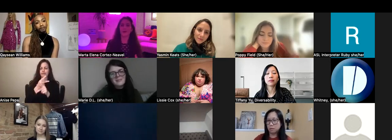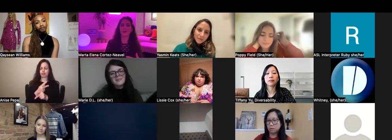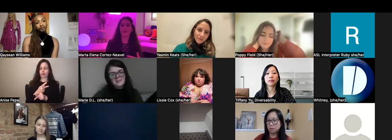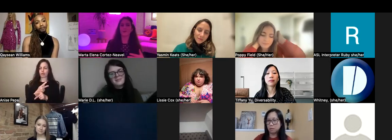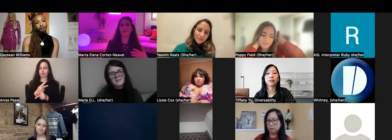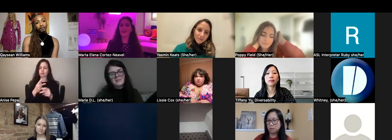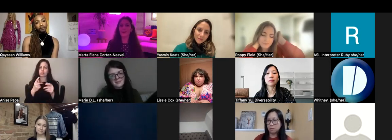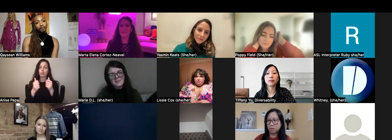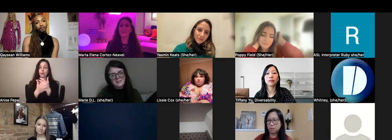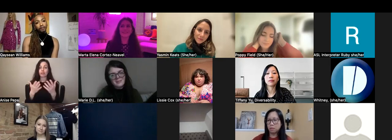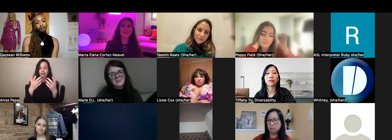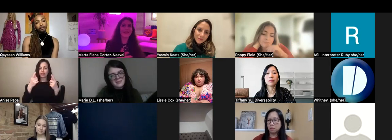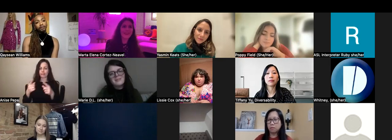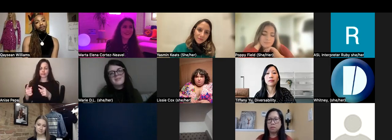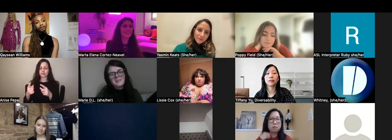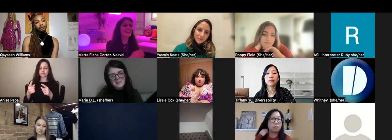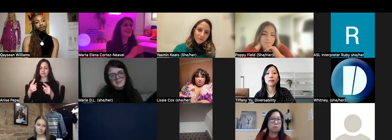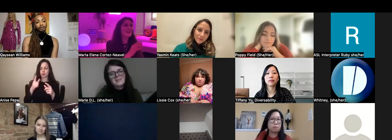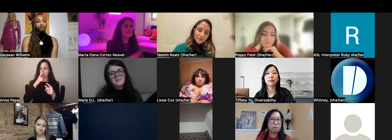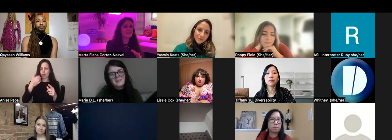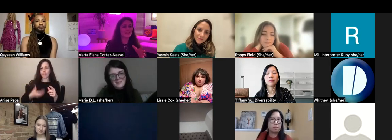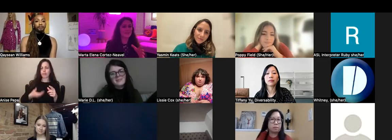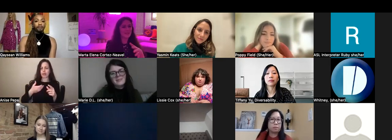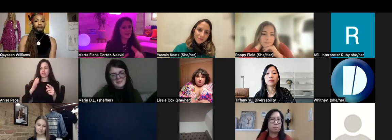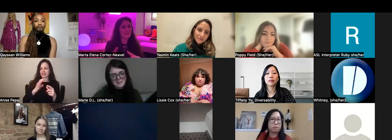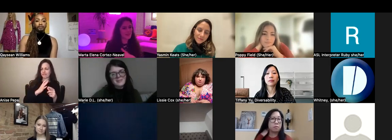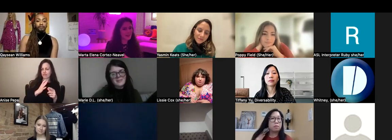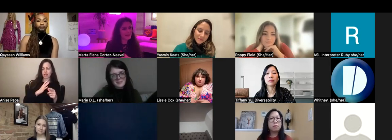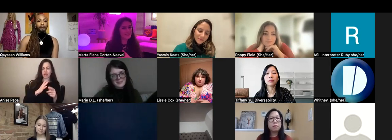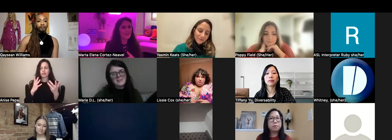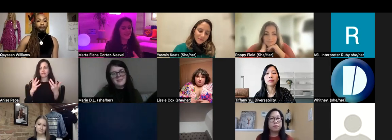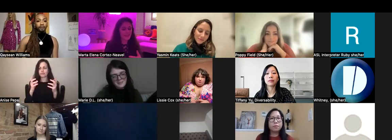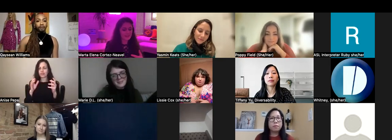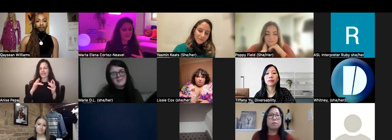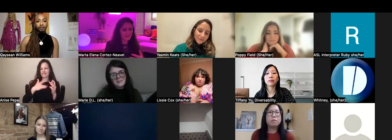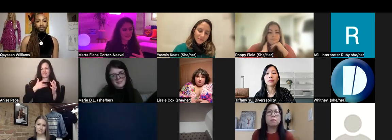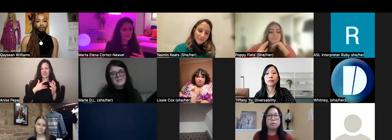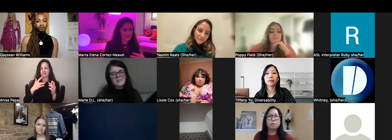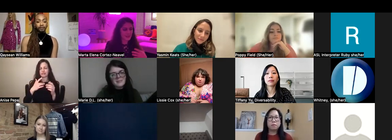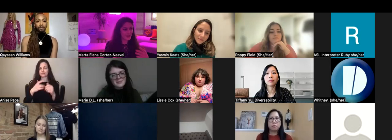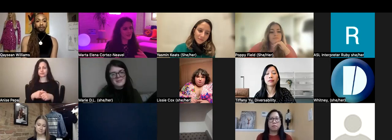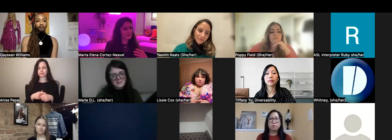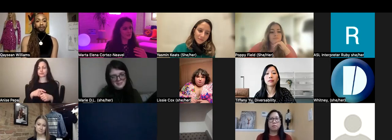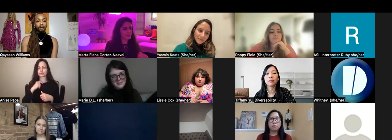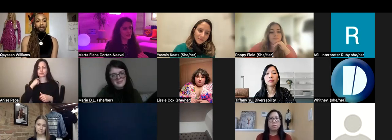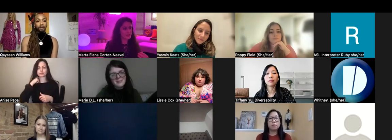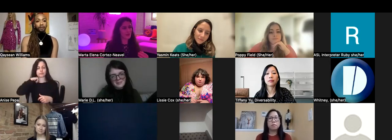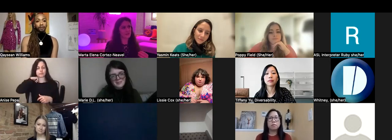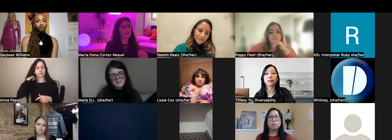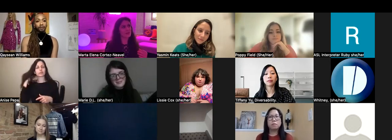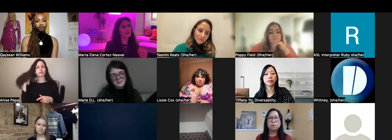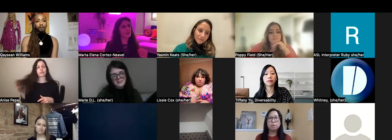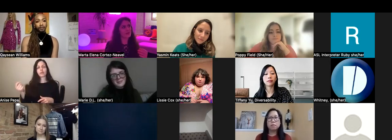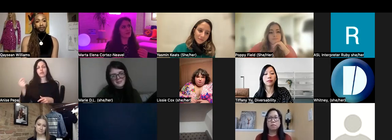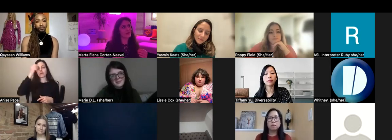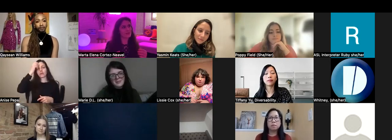mean about who I am? Is that okay? And like feeling around that, and like having this experience the past